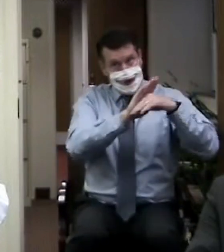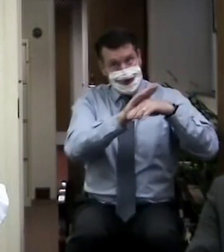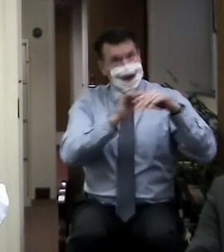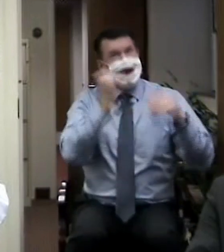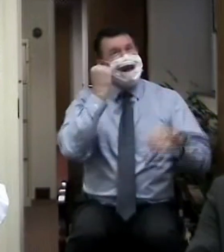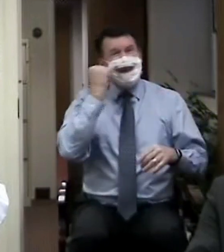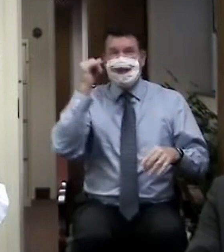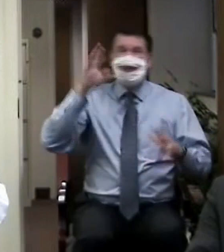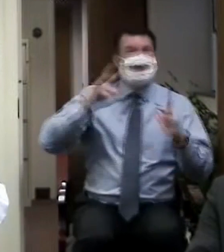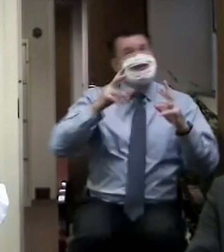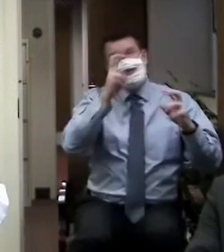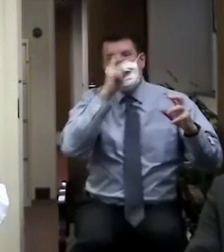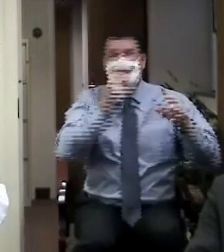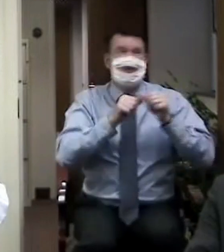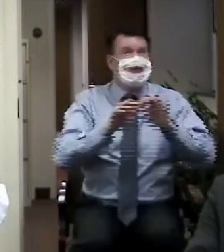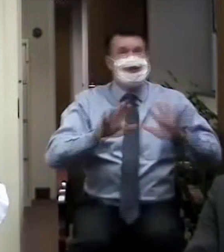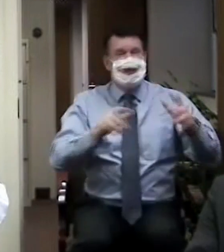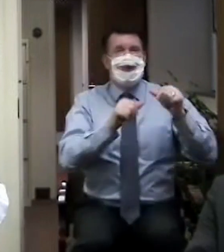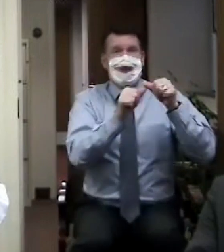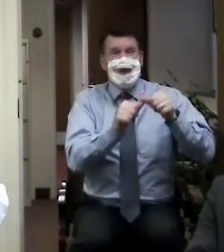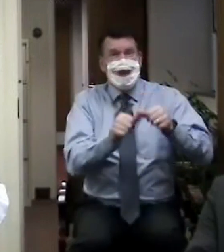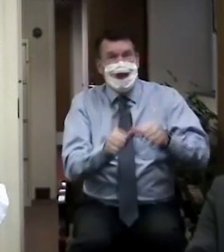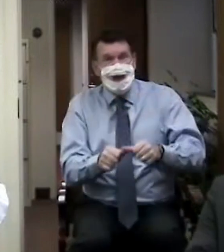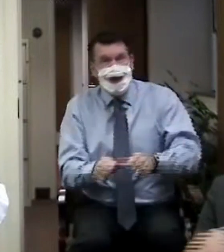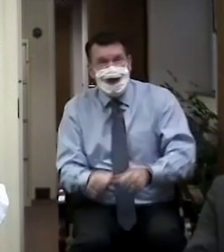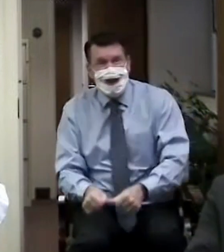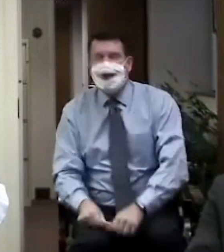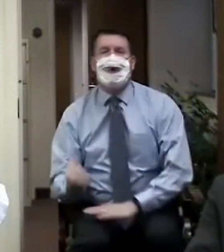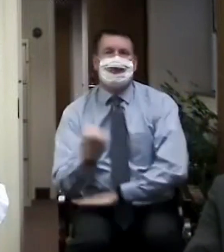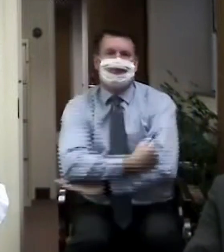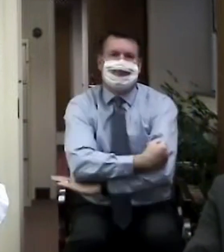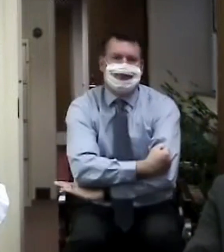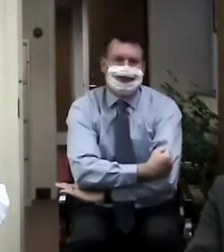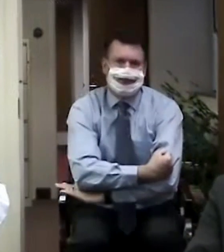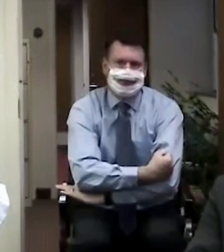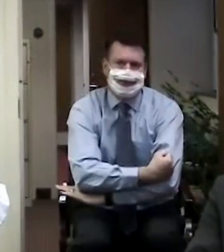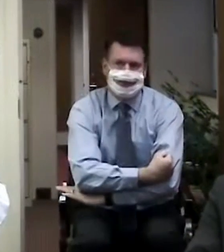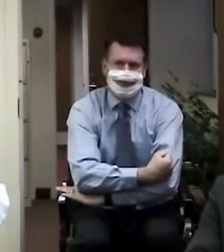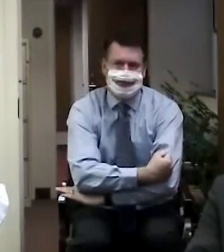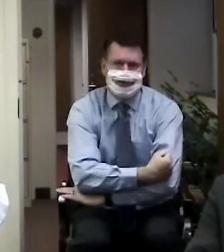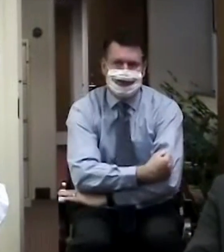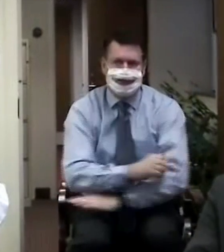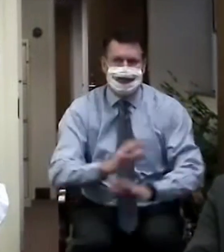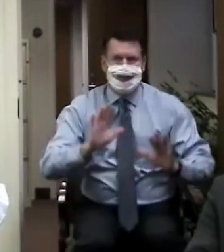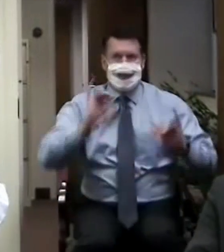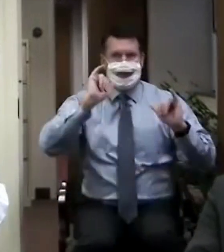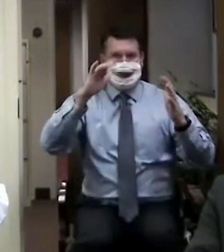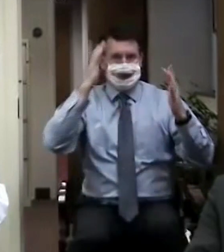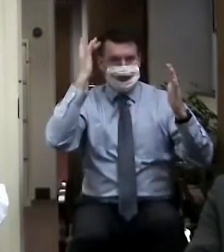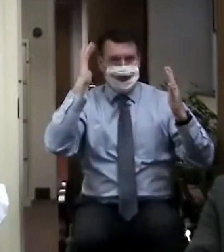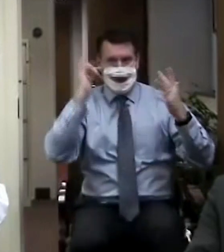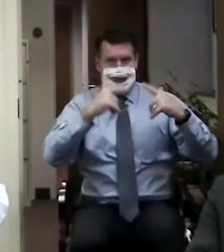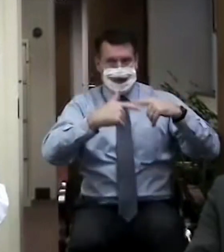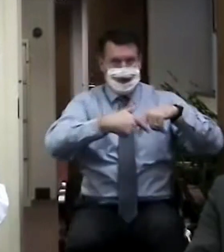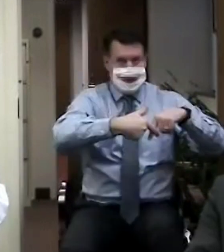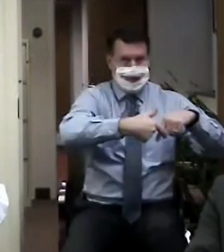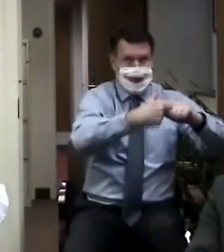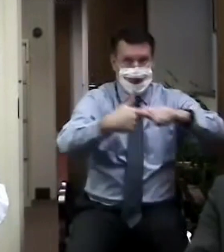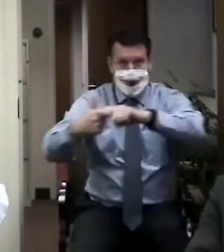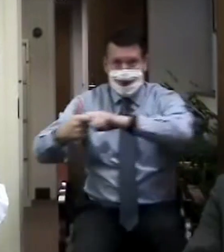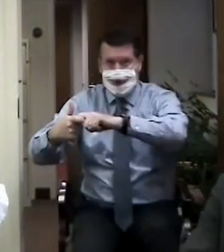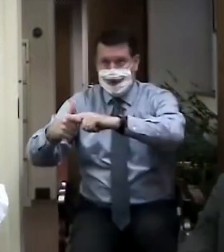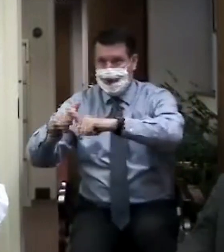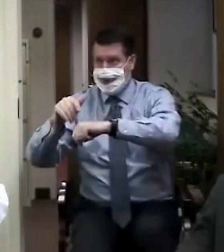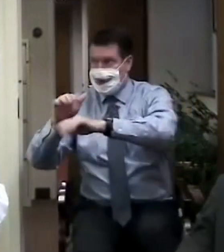Thank you, Jane. Now we'll encourage Will Astor from Rochester Beacon to ask a question. And Will, you'll be followed by